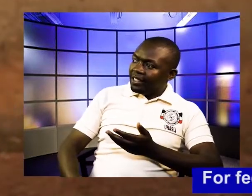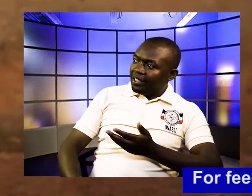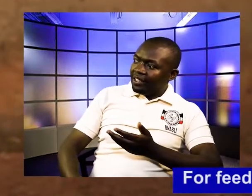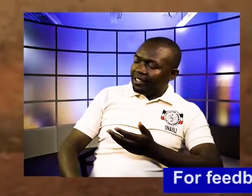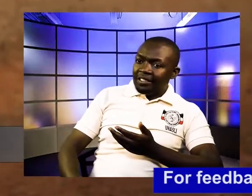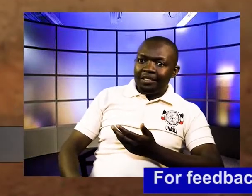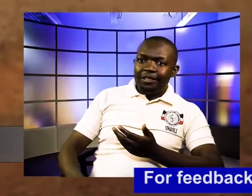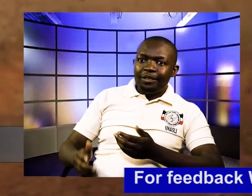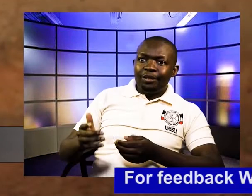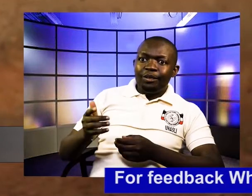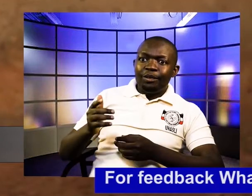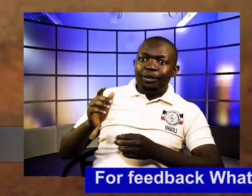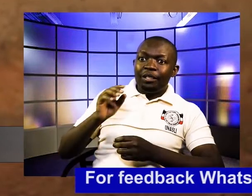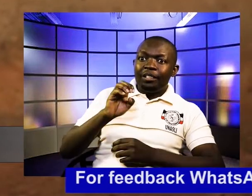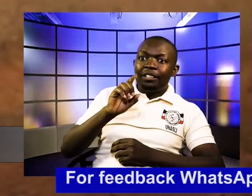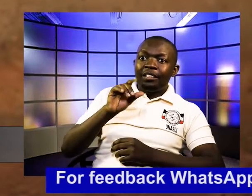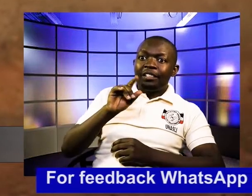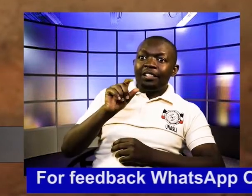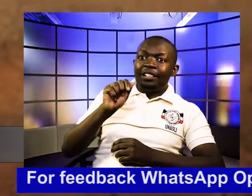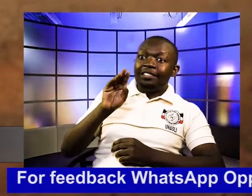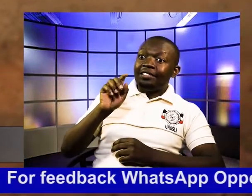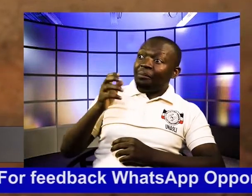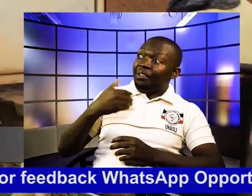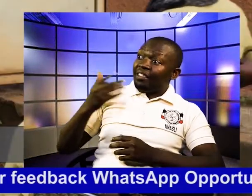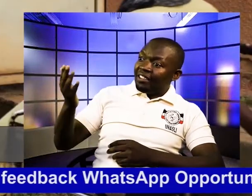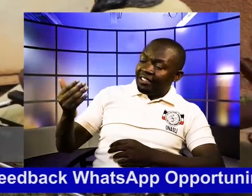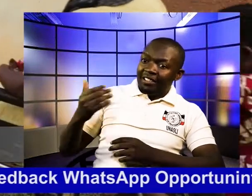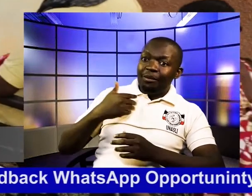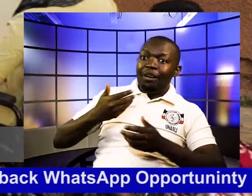Amina. Elizabeth. Tuina abagenyi.